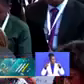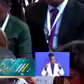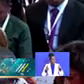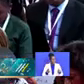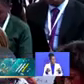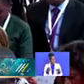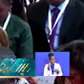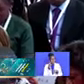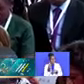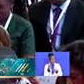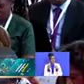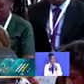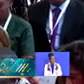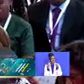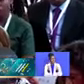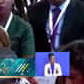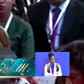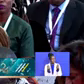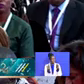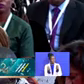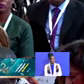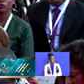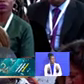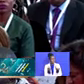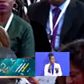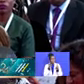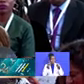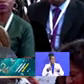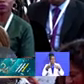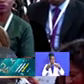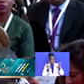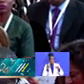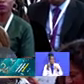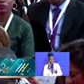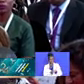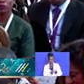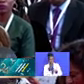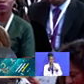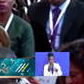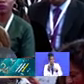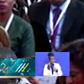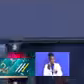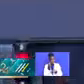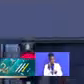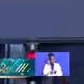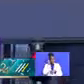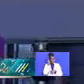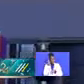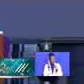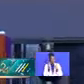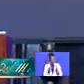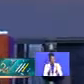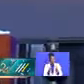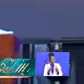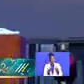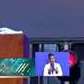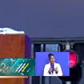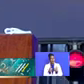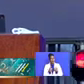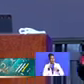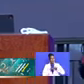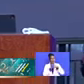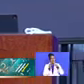must not take this subject lightly you must open your eye to understand that if there is a good